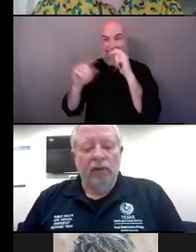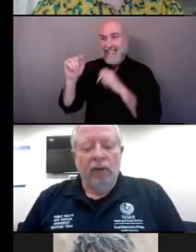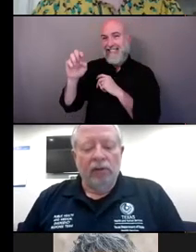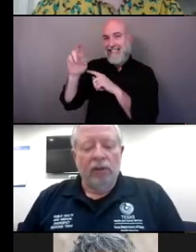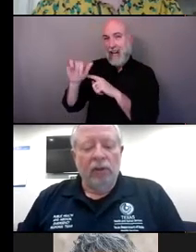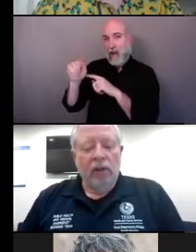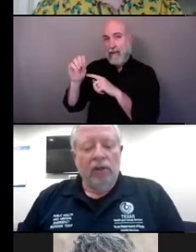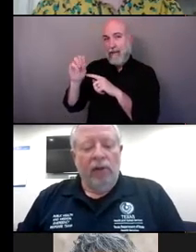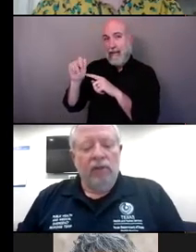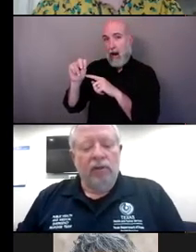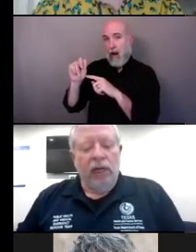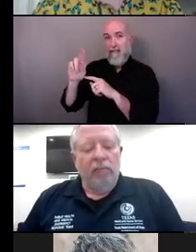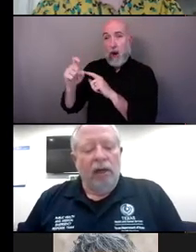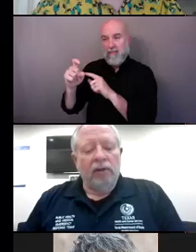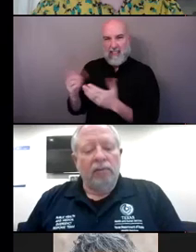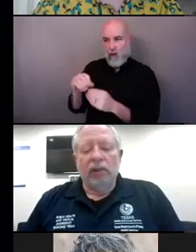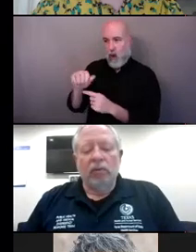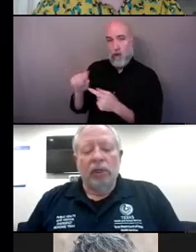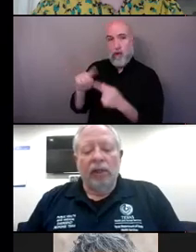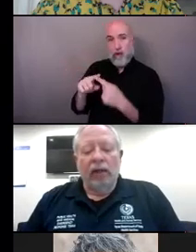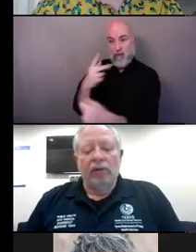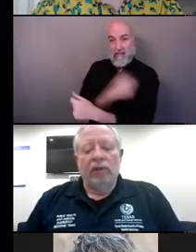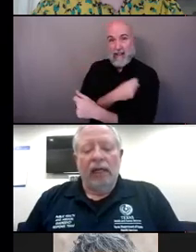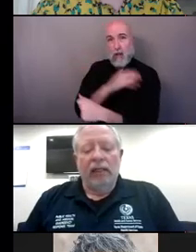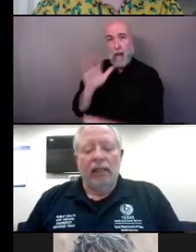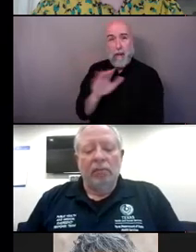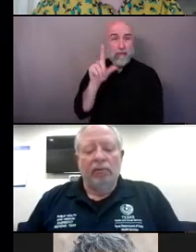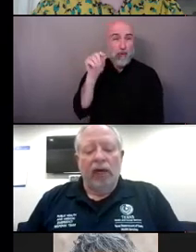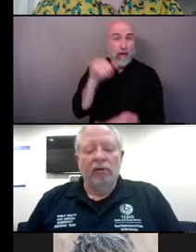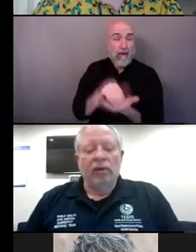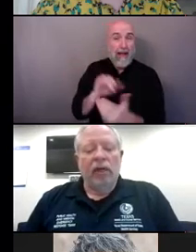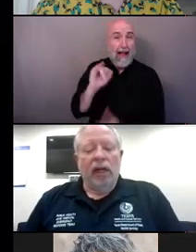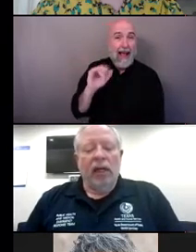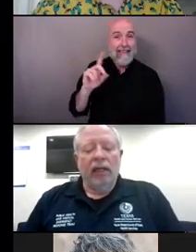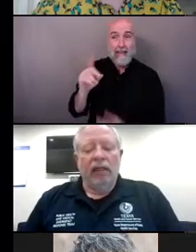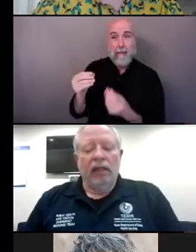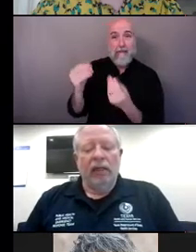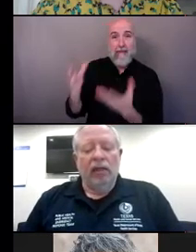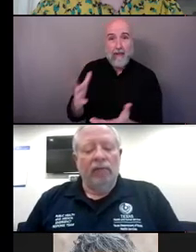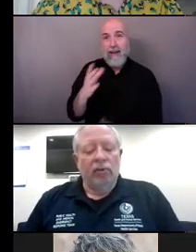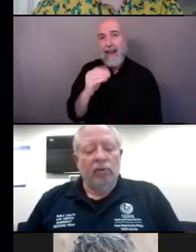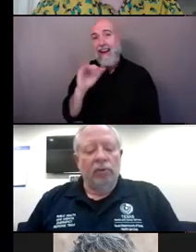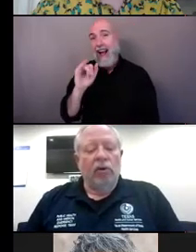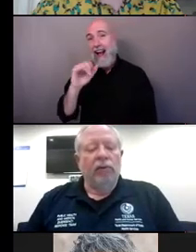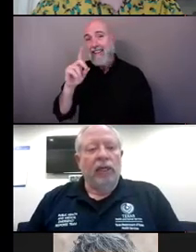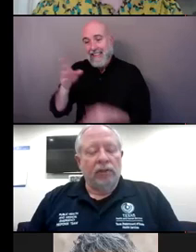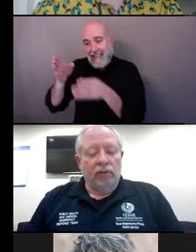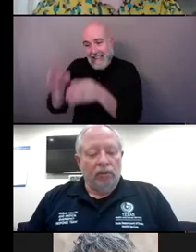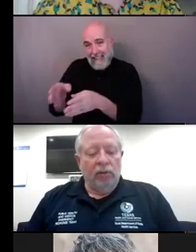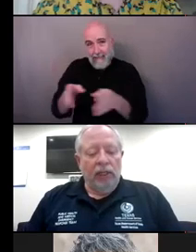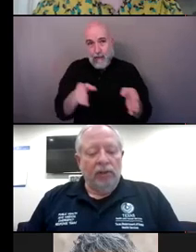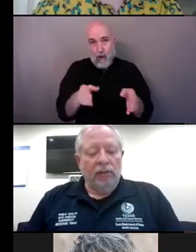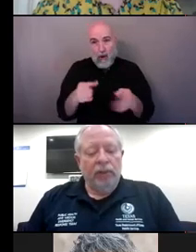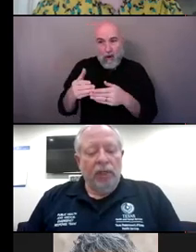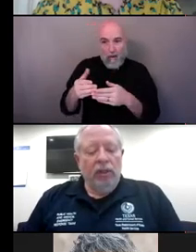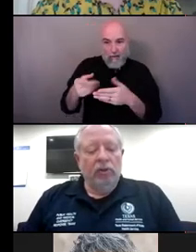from here in Austin to vaccinate approximately 20,000 IDD providers and IDD individuals over the next